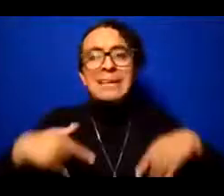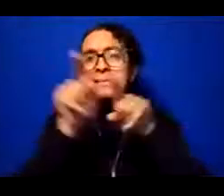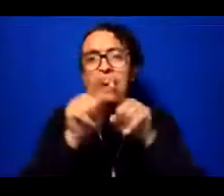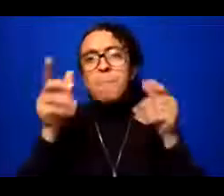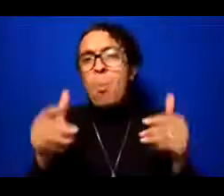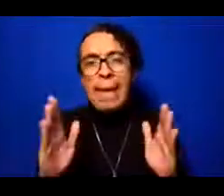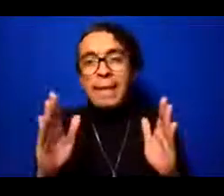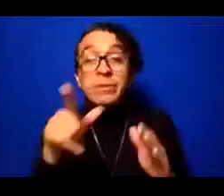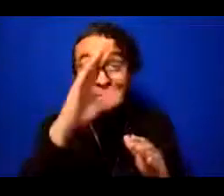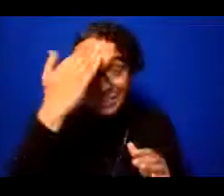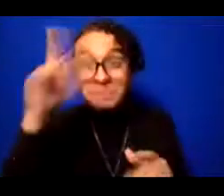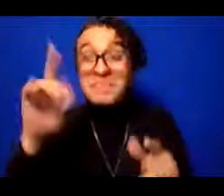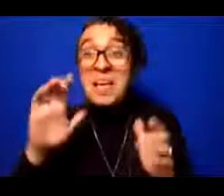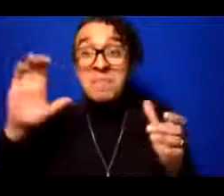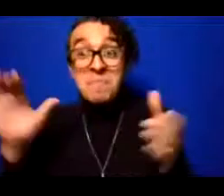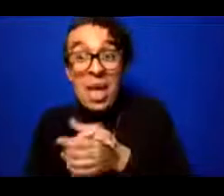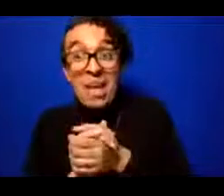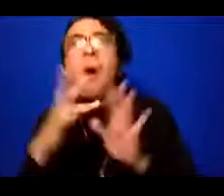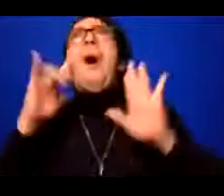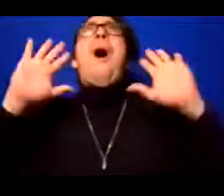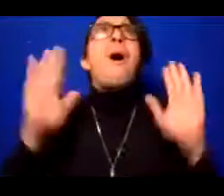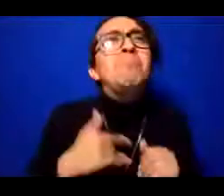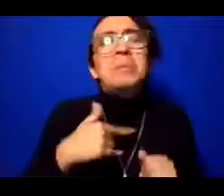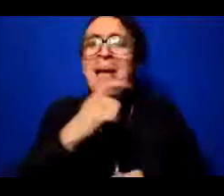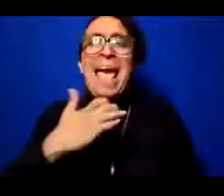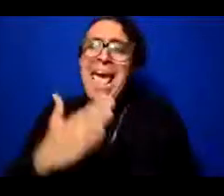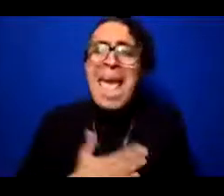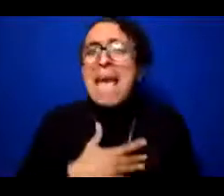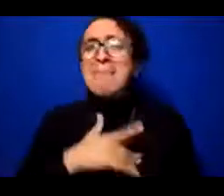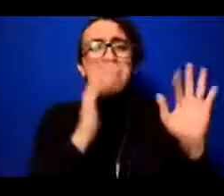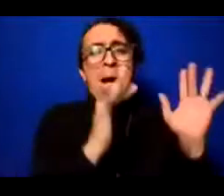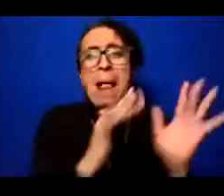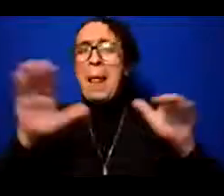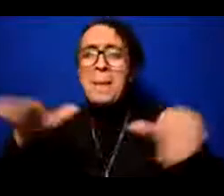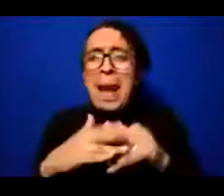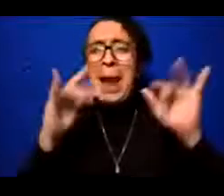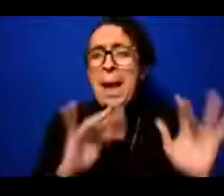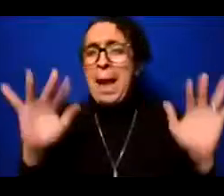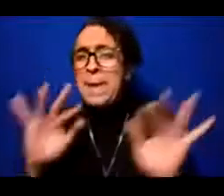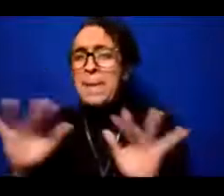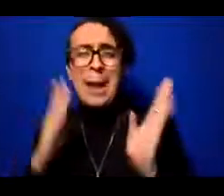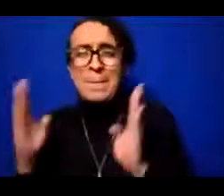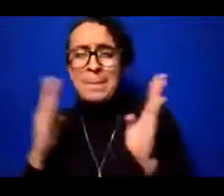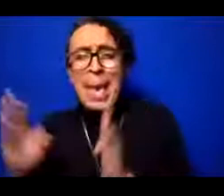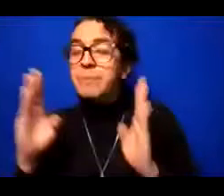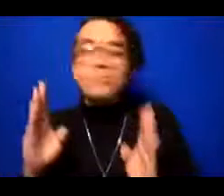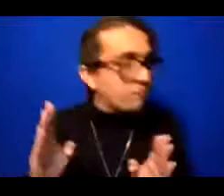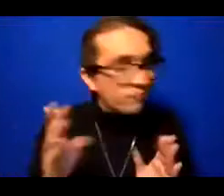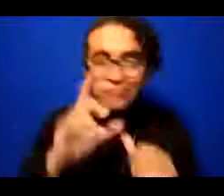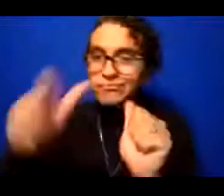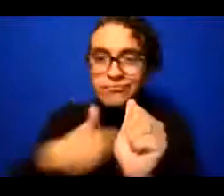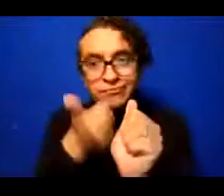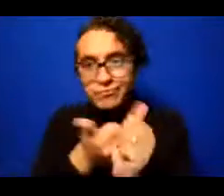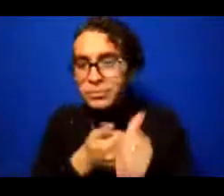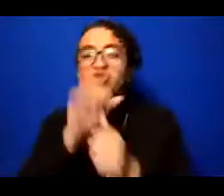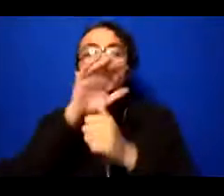married and you think, wow, they should be the happiest. They're like getting wedding and they had this awesome time planning their wedding, but it can be extraordinarily